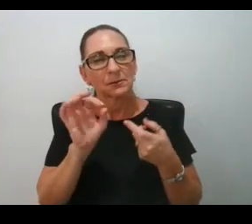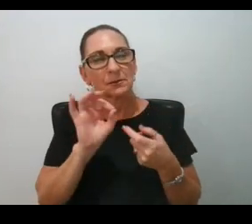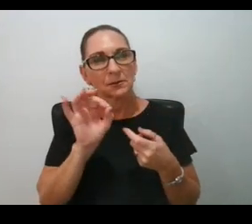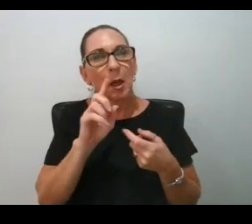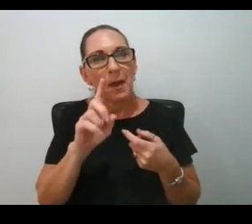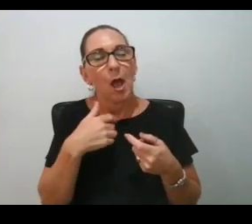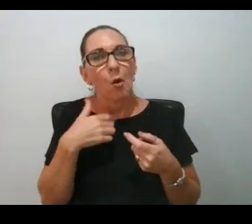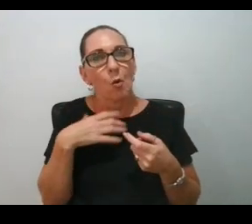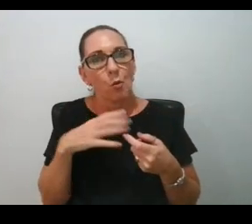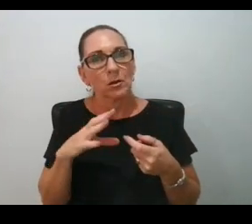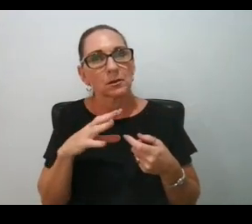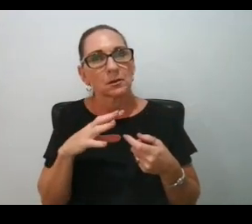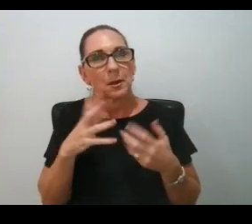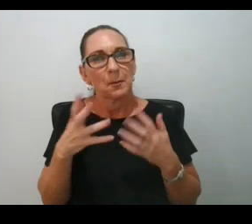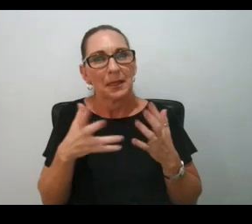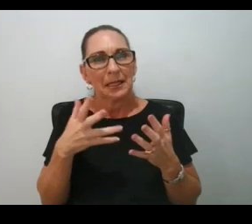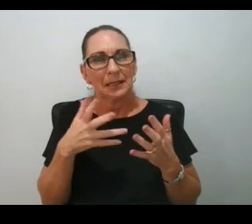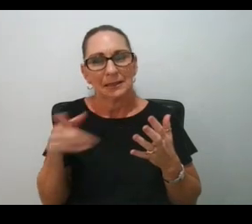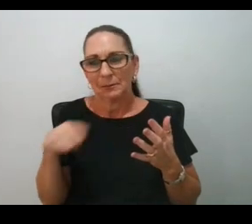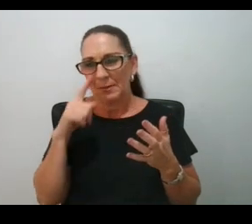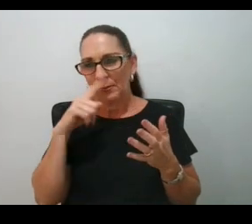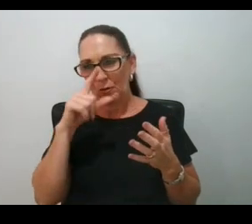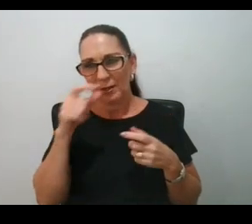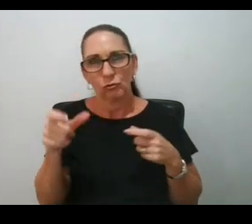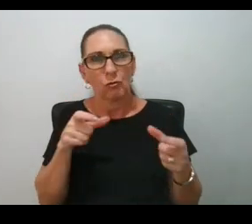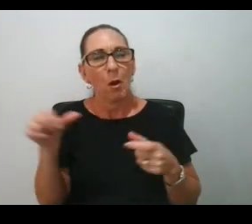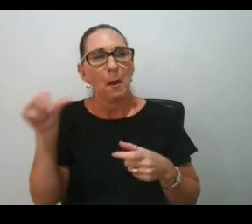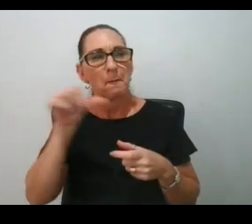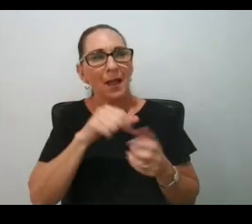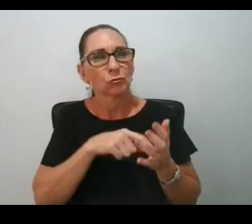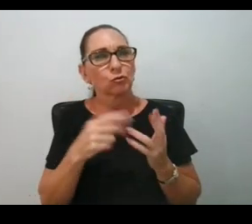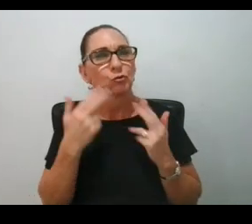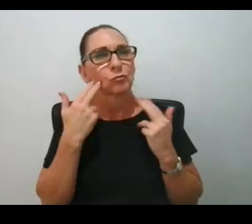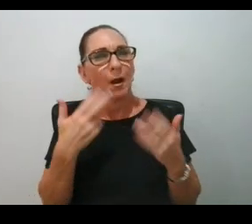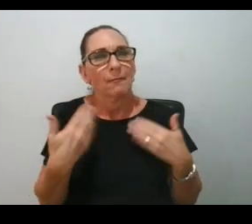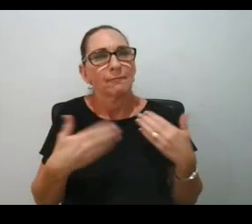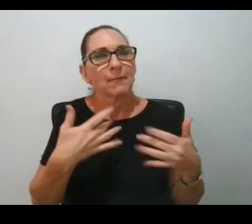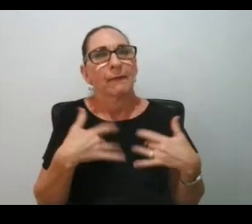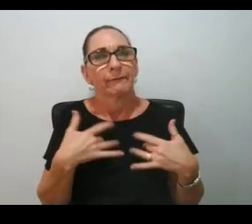have some control over their lives and getting their lives back on track.